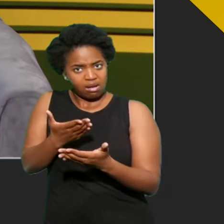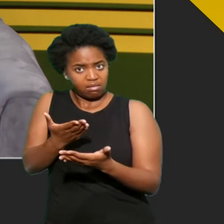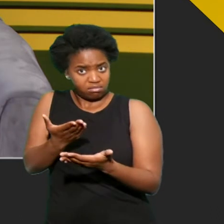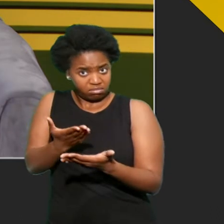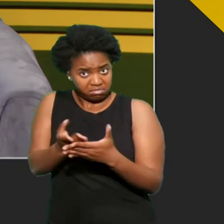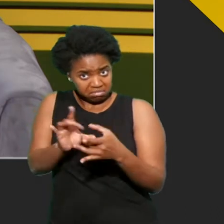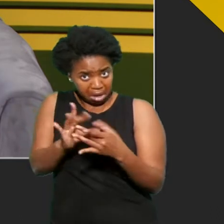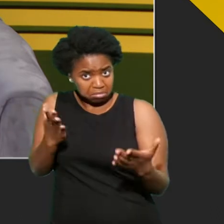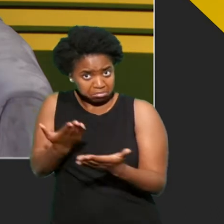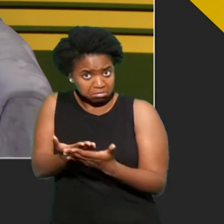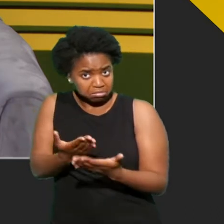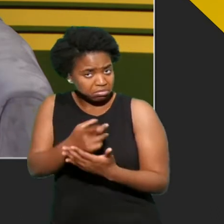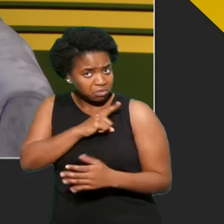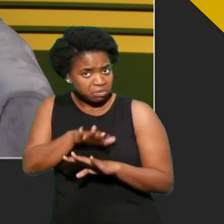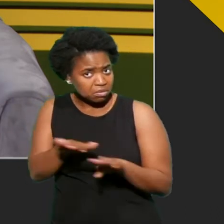lona?